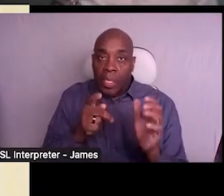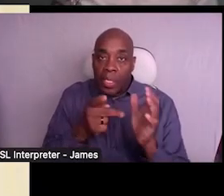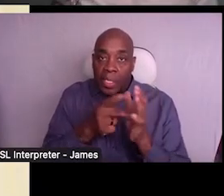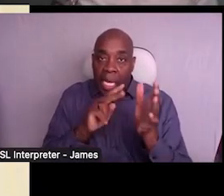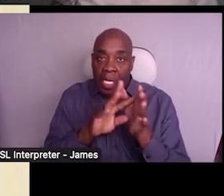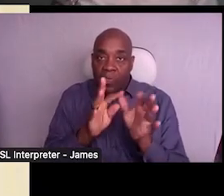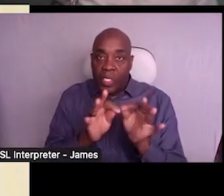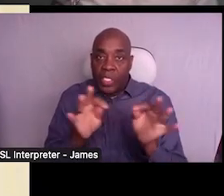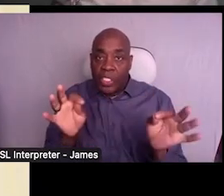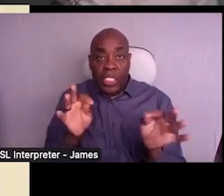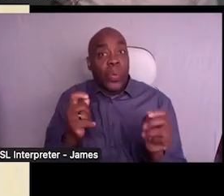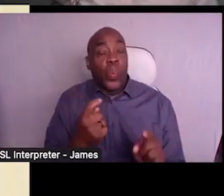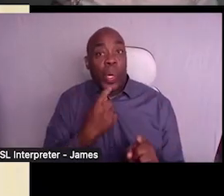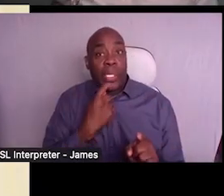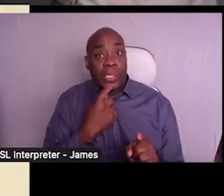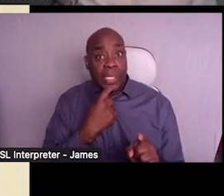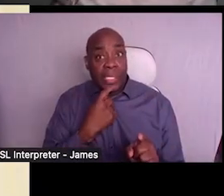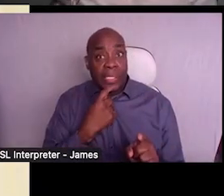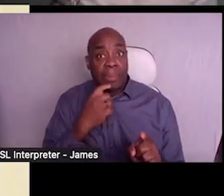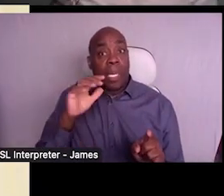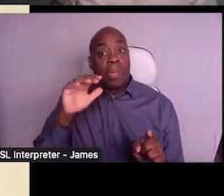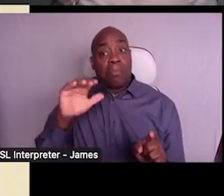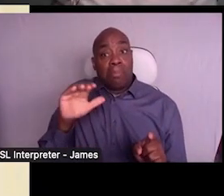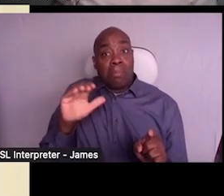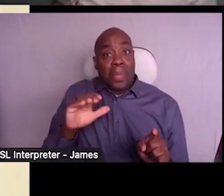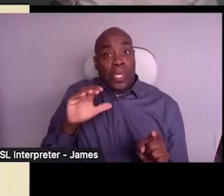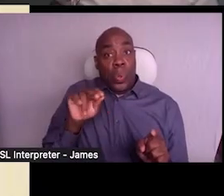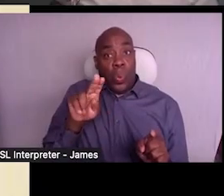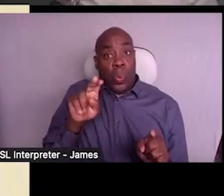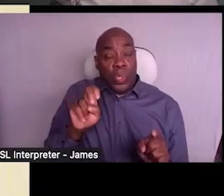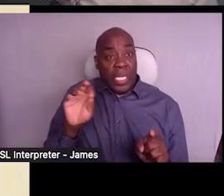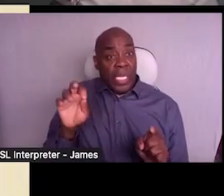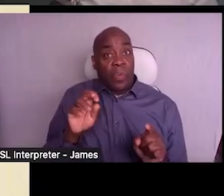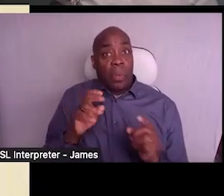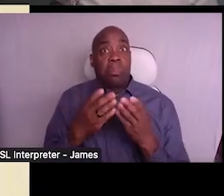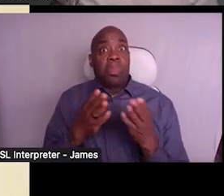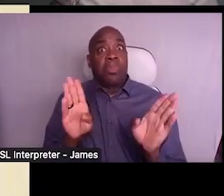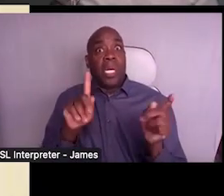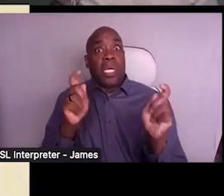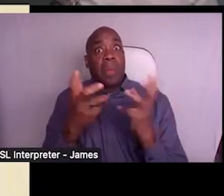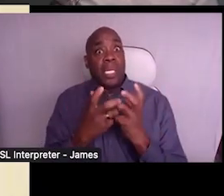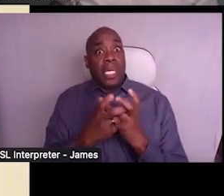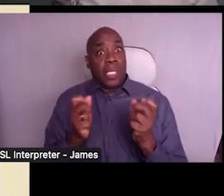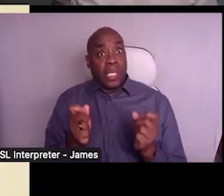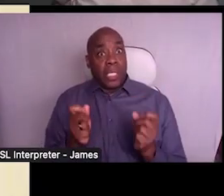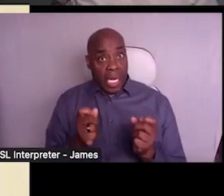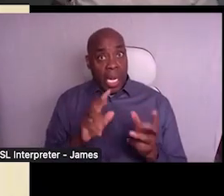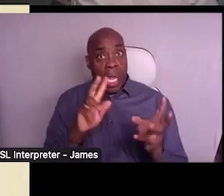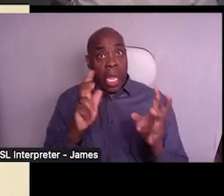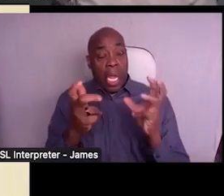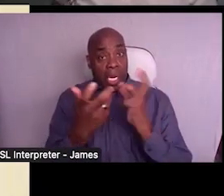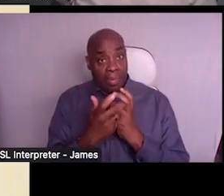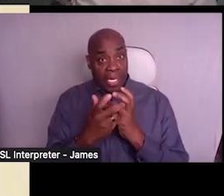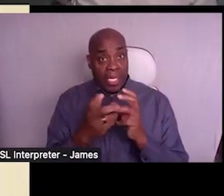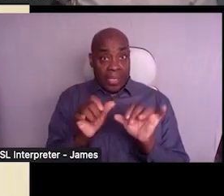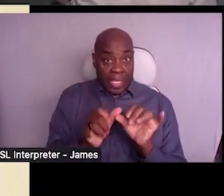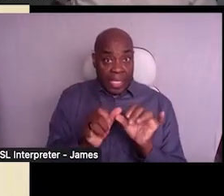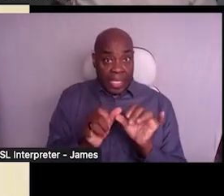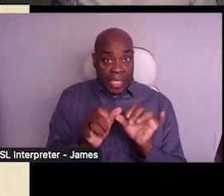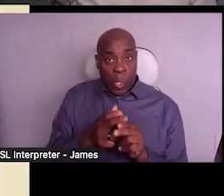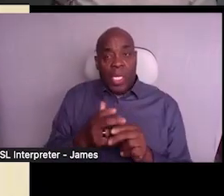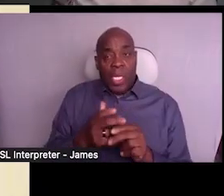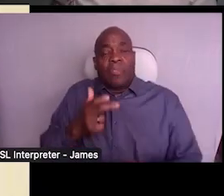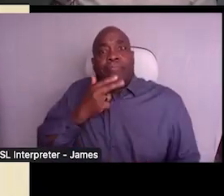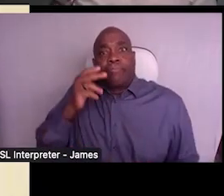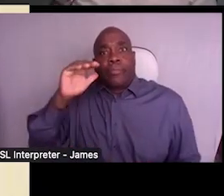about miniature horses is that if a public accommodation can accommodate for the size and the weight of the miniature